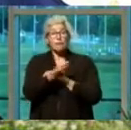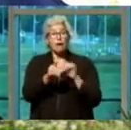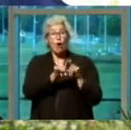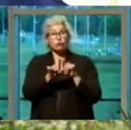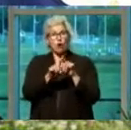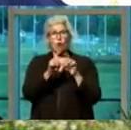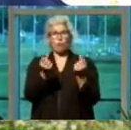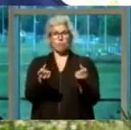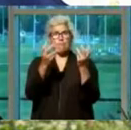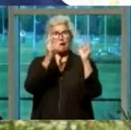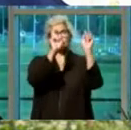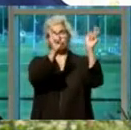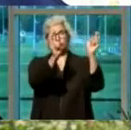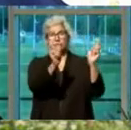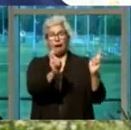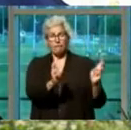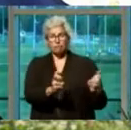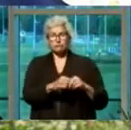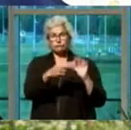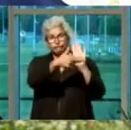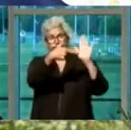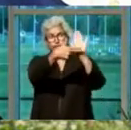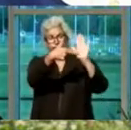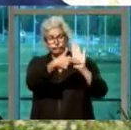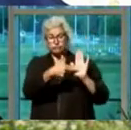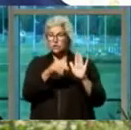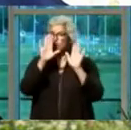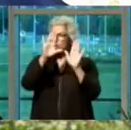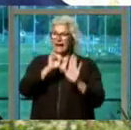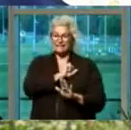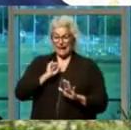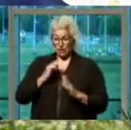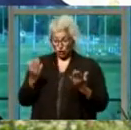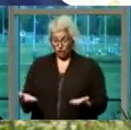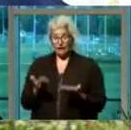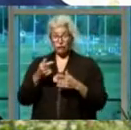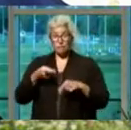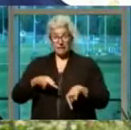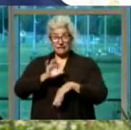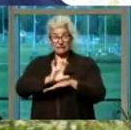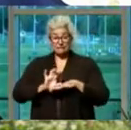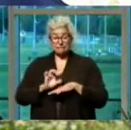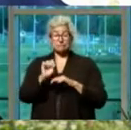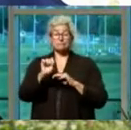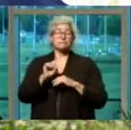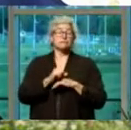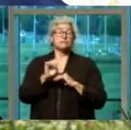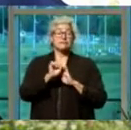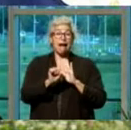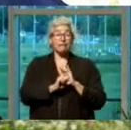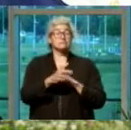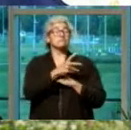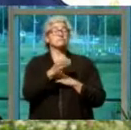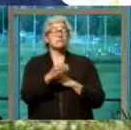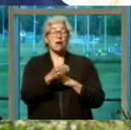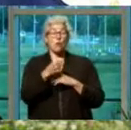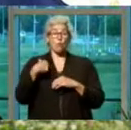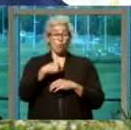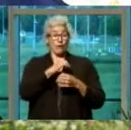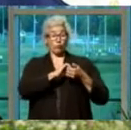a lot of titles. He was a great senator from the state. He and I were partners together in the Obama administration